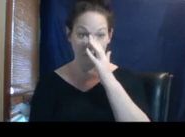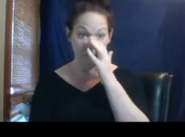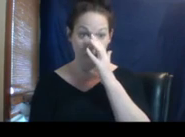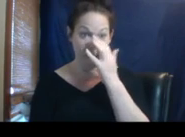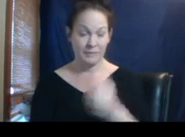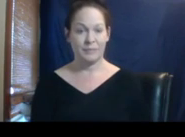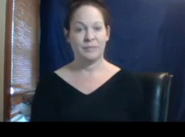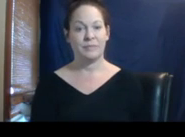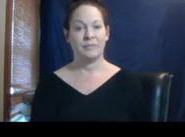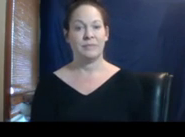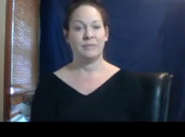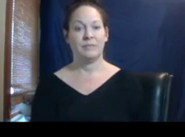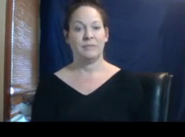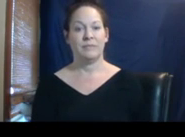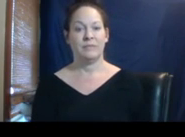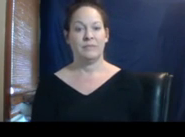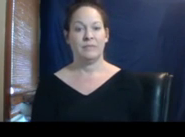the divisor.